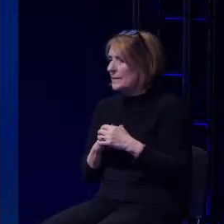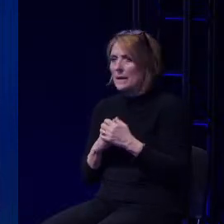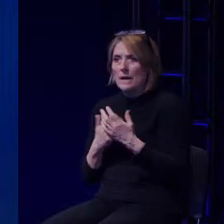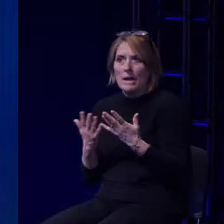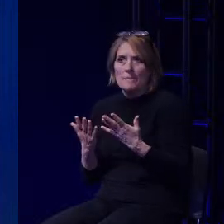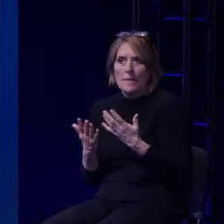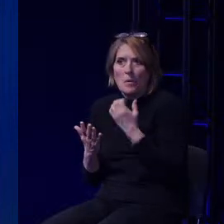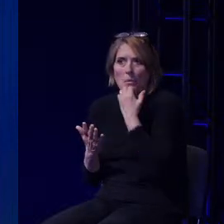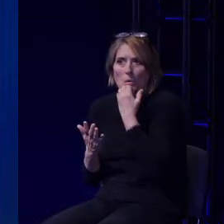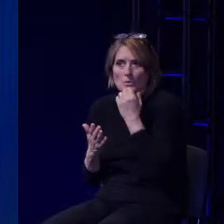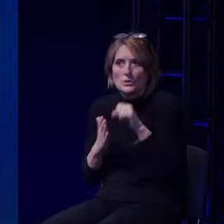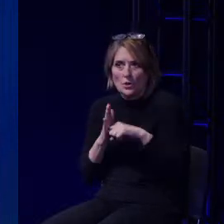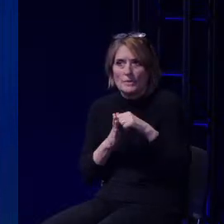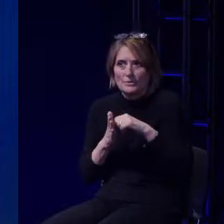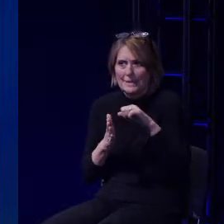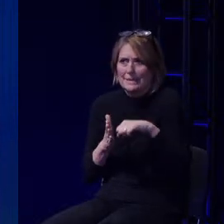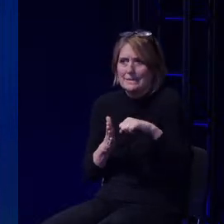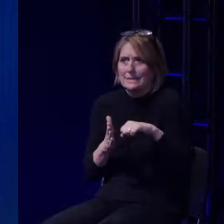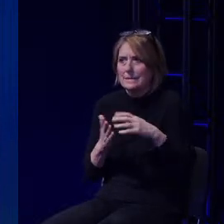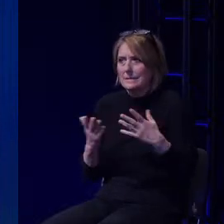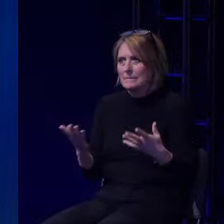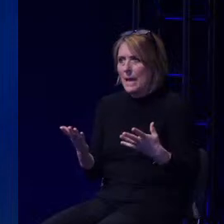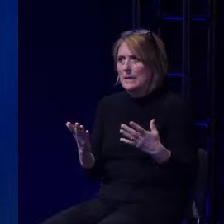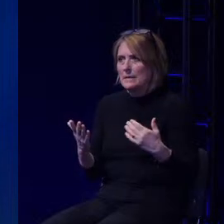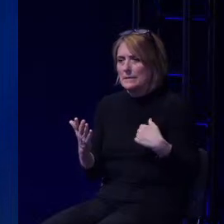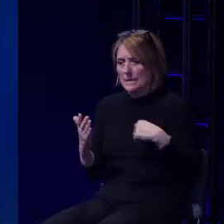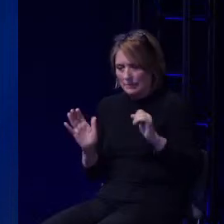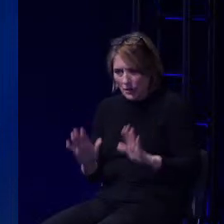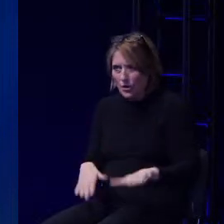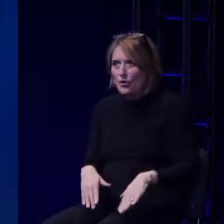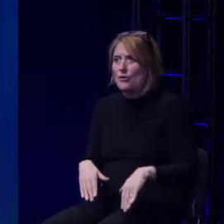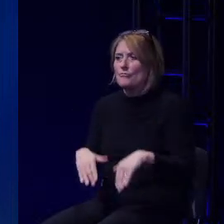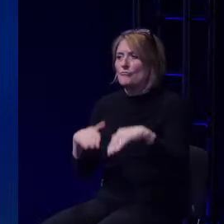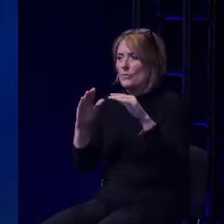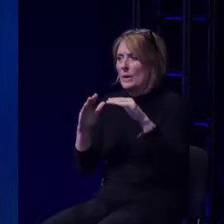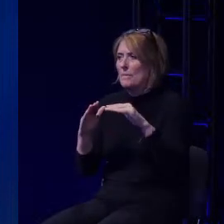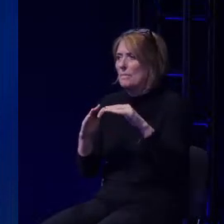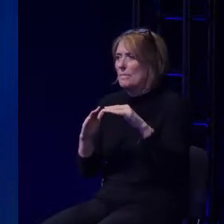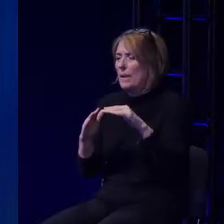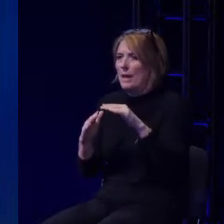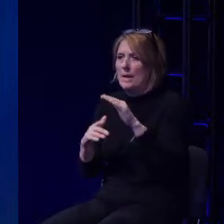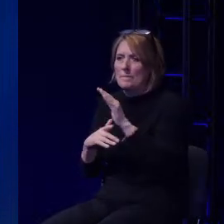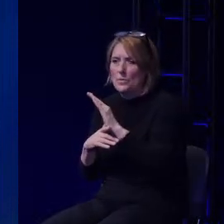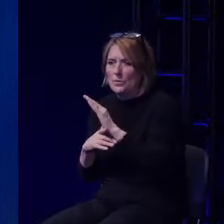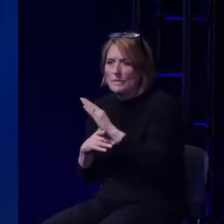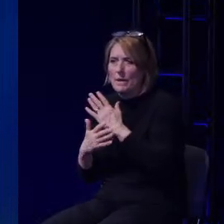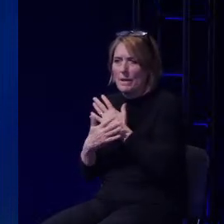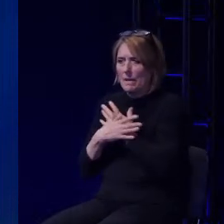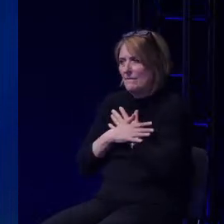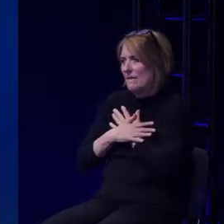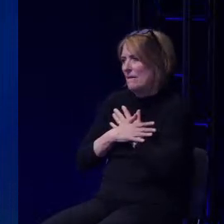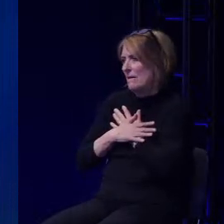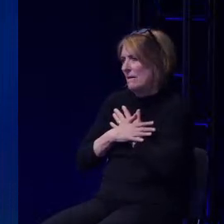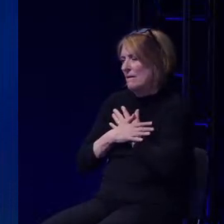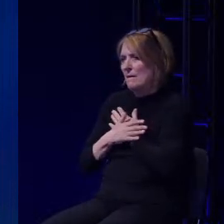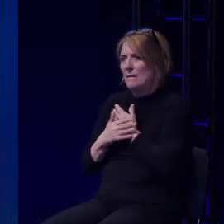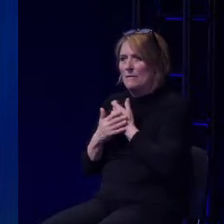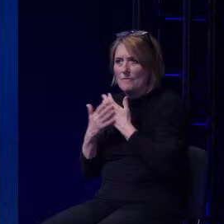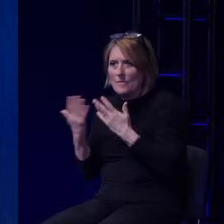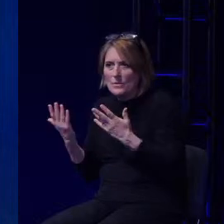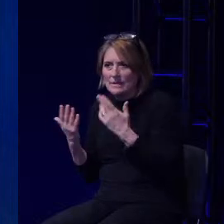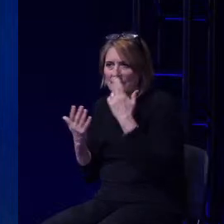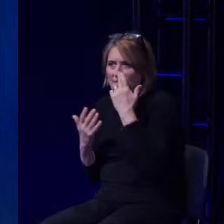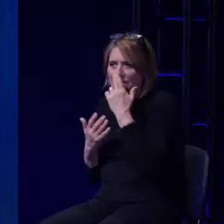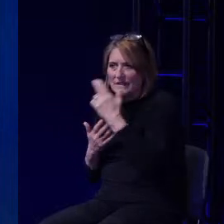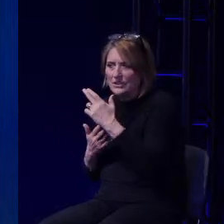but that being said, because I had grown up, being a movie lover mostly of fiction films, and because